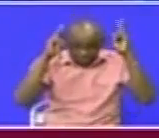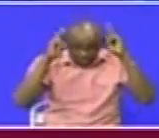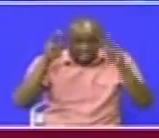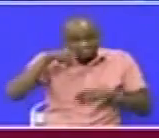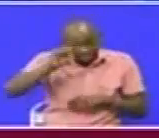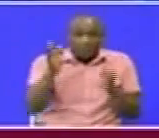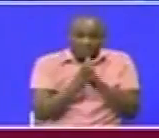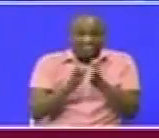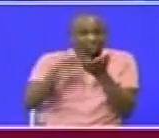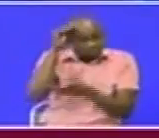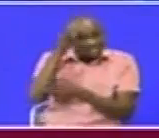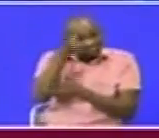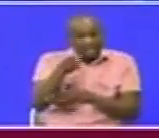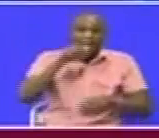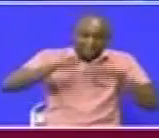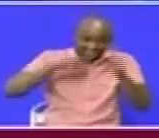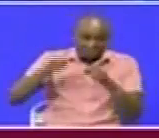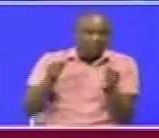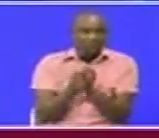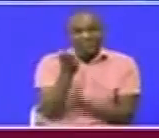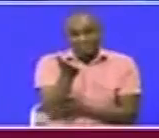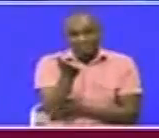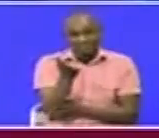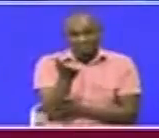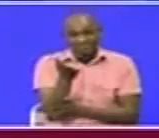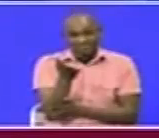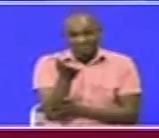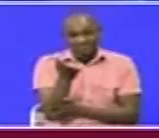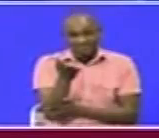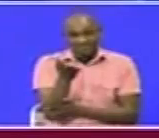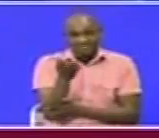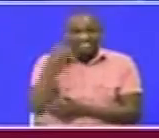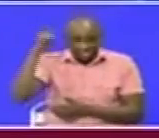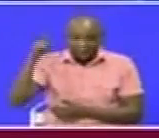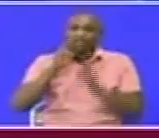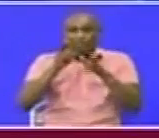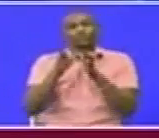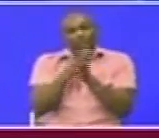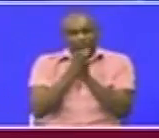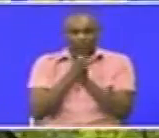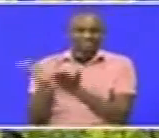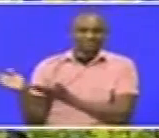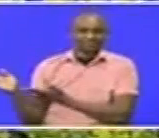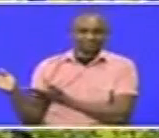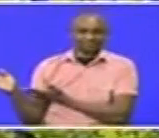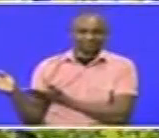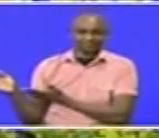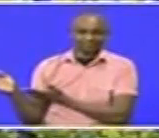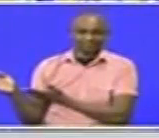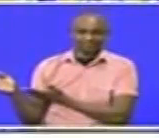with the students on the bikes of dreams and now reports.